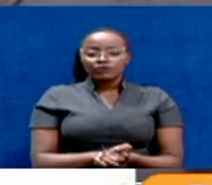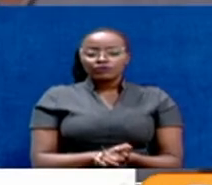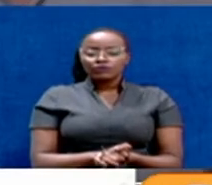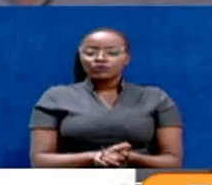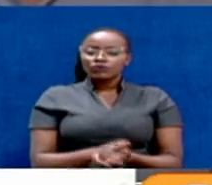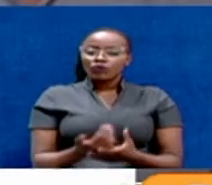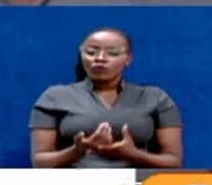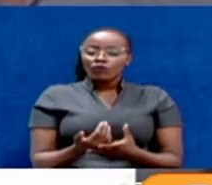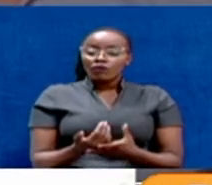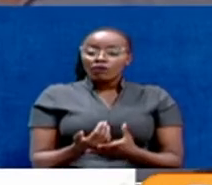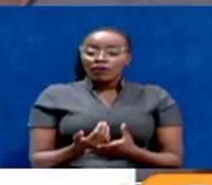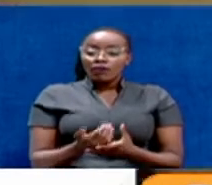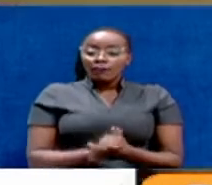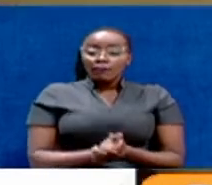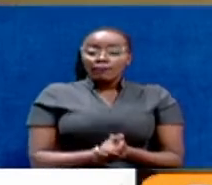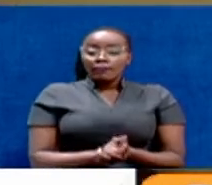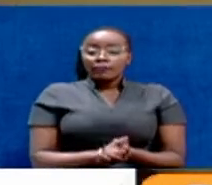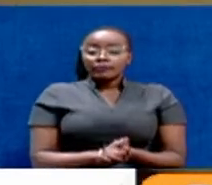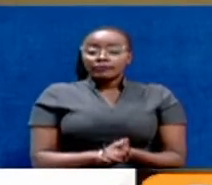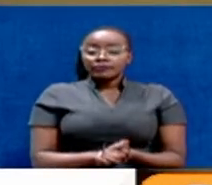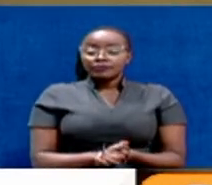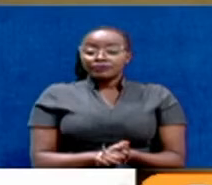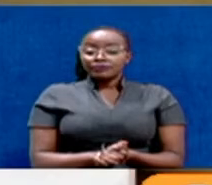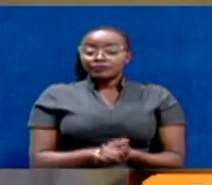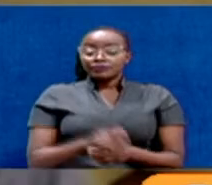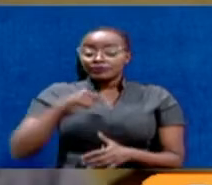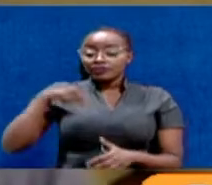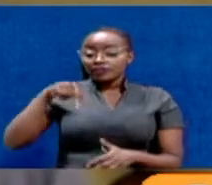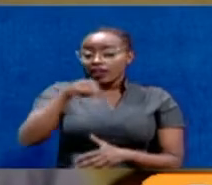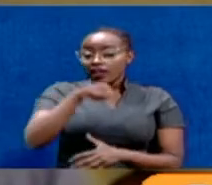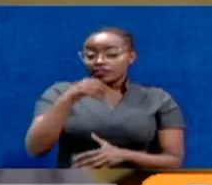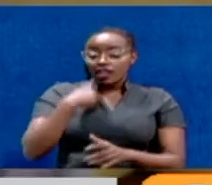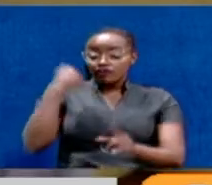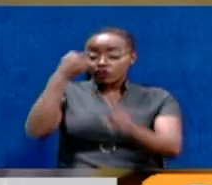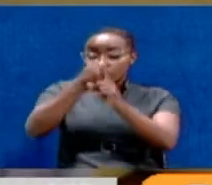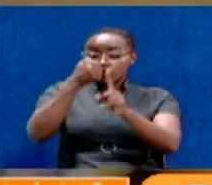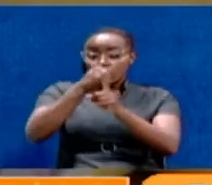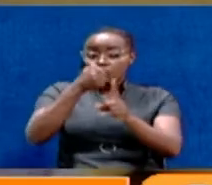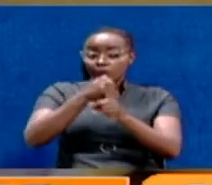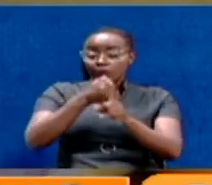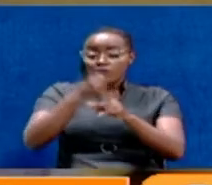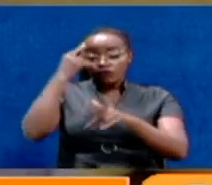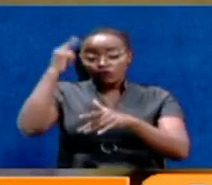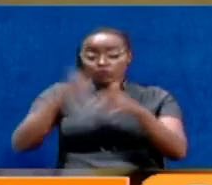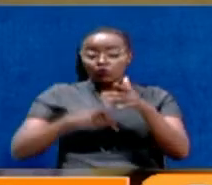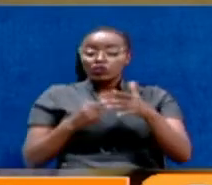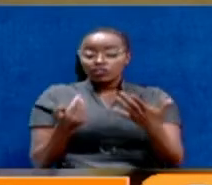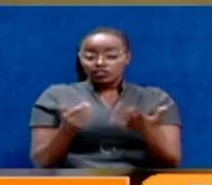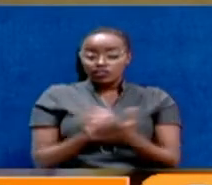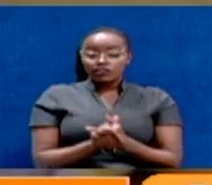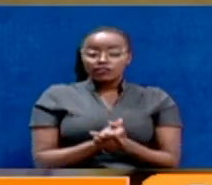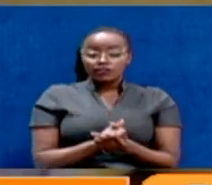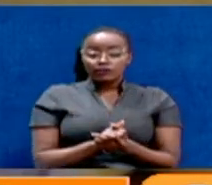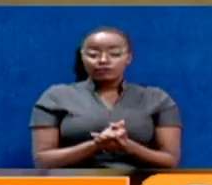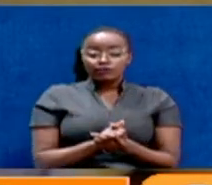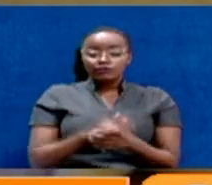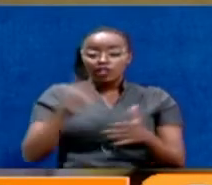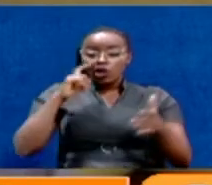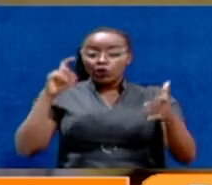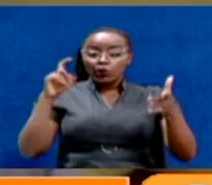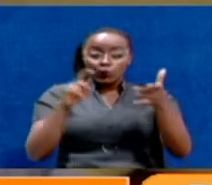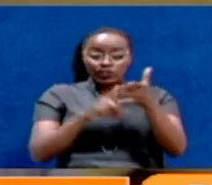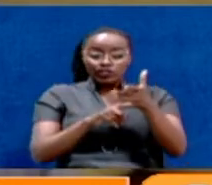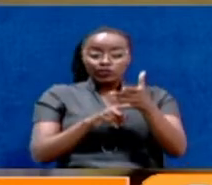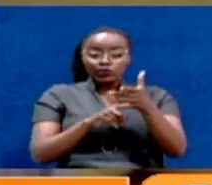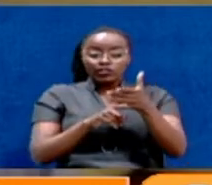Thank you. Thank you very much. What we have lobbied for is for recognition